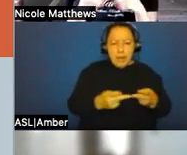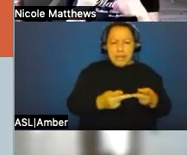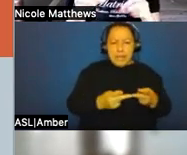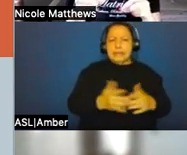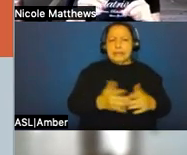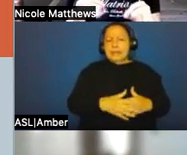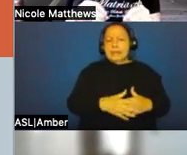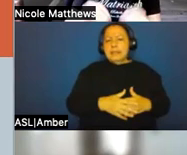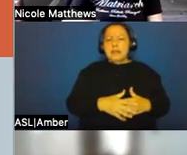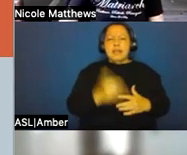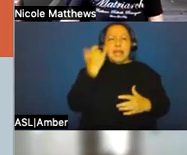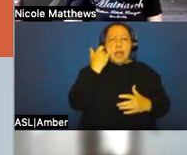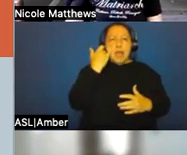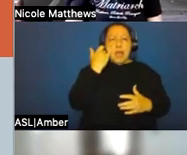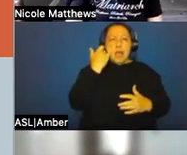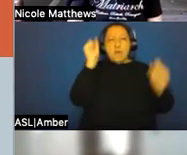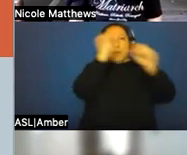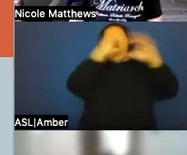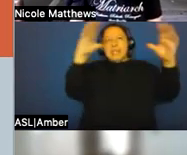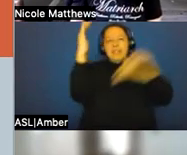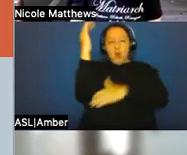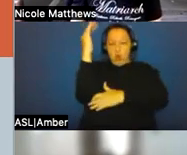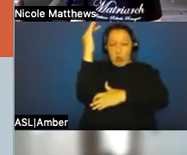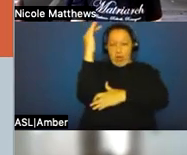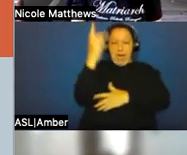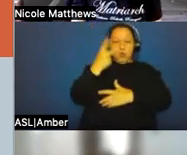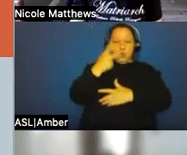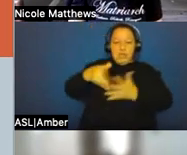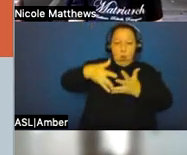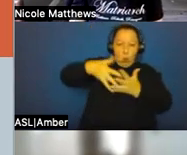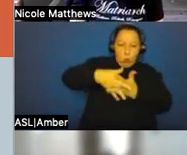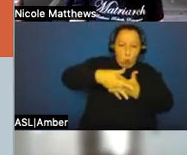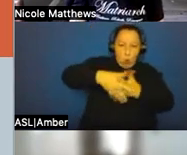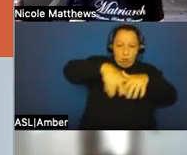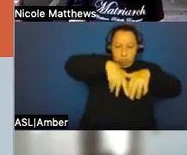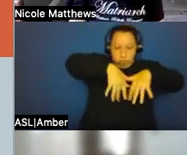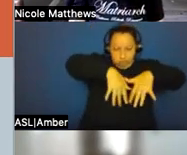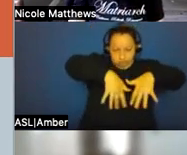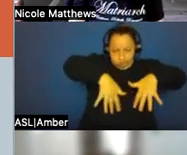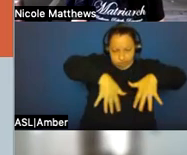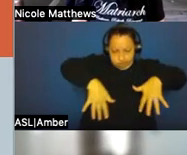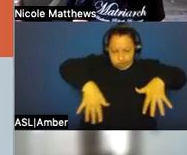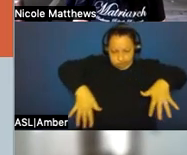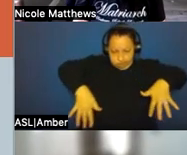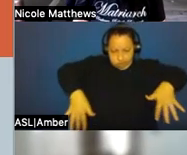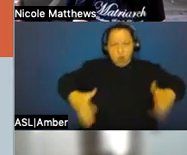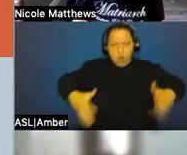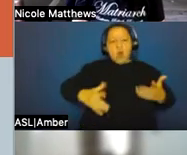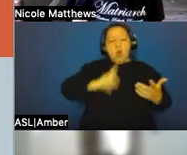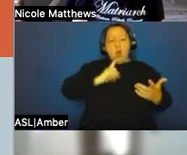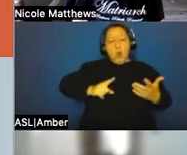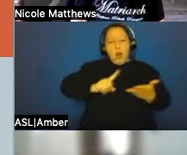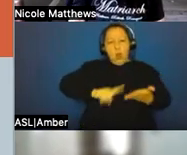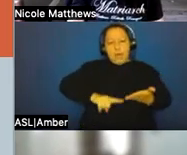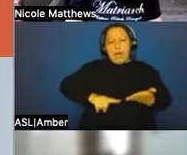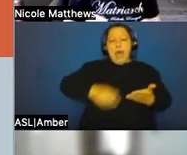tree and roots that really go deep, right? We're looking at racism, we're looking at